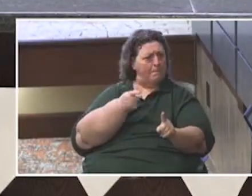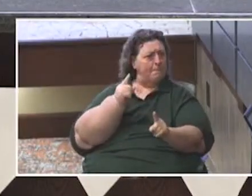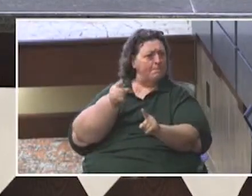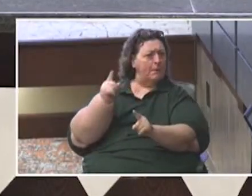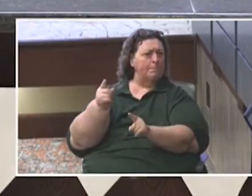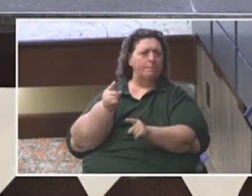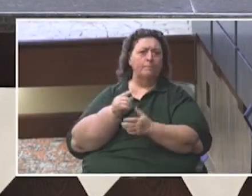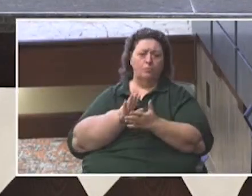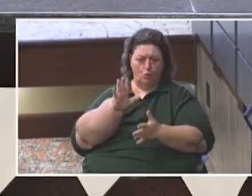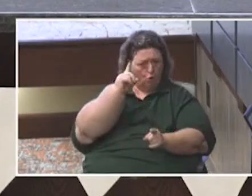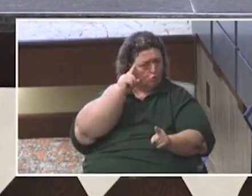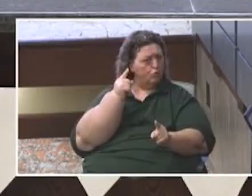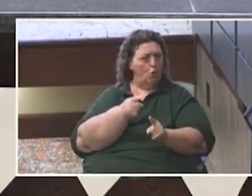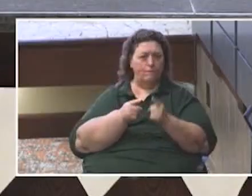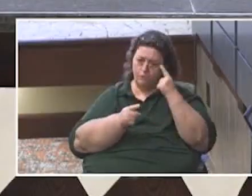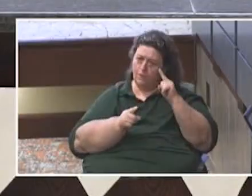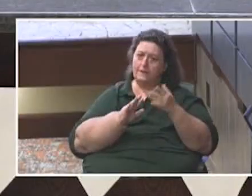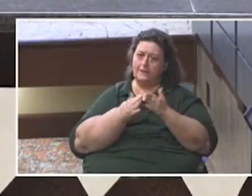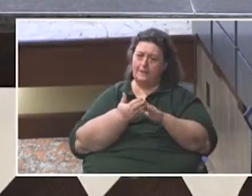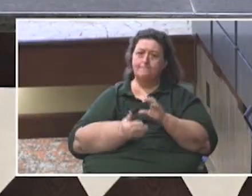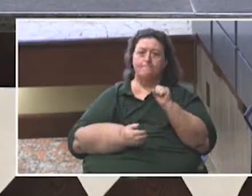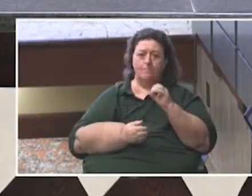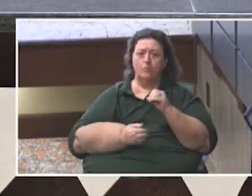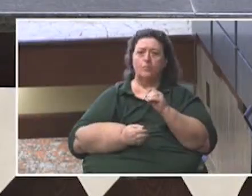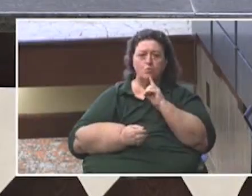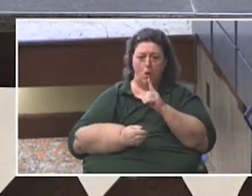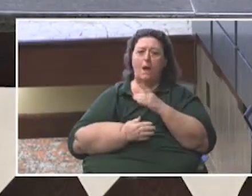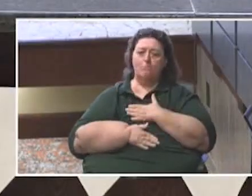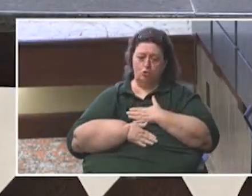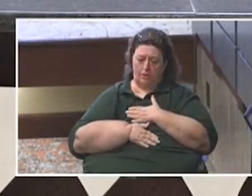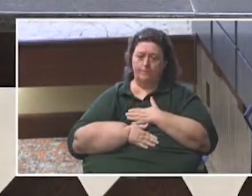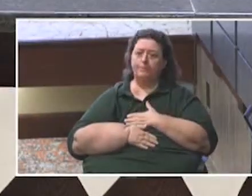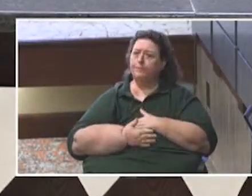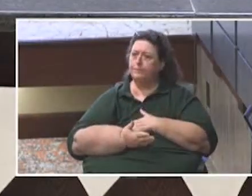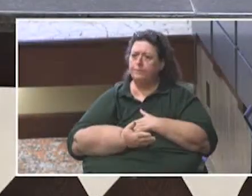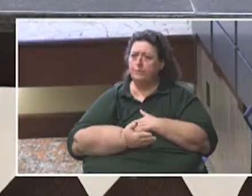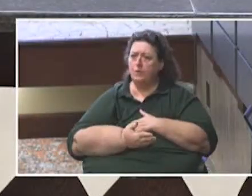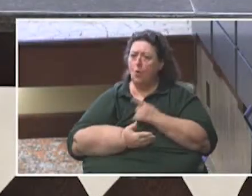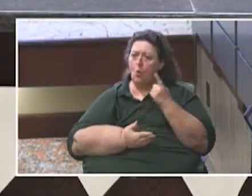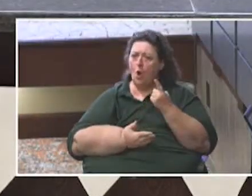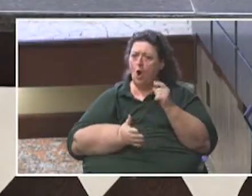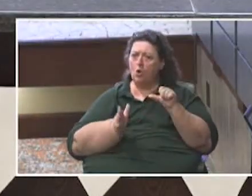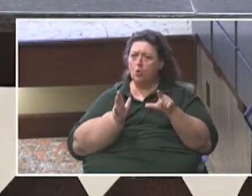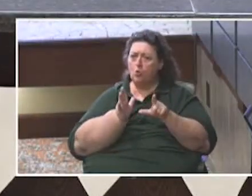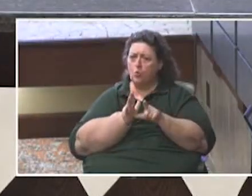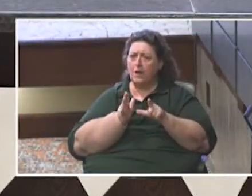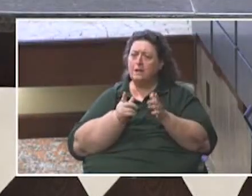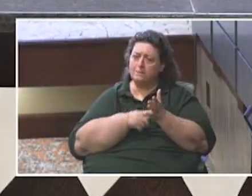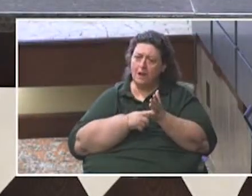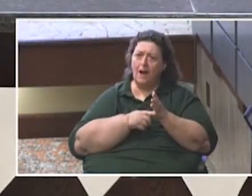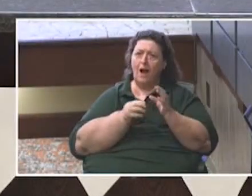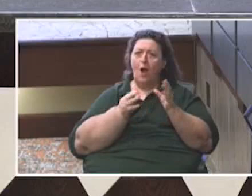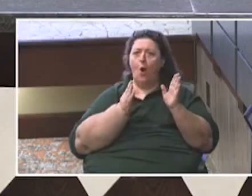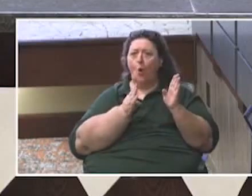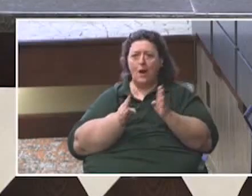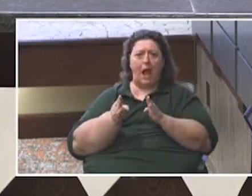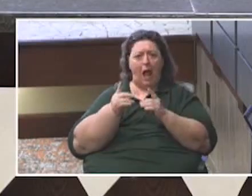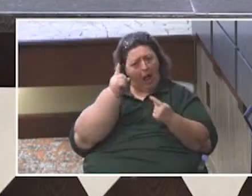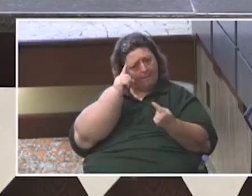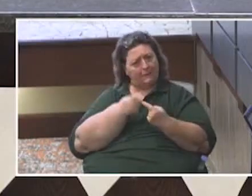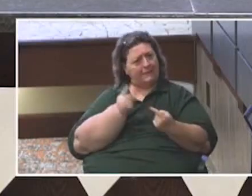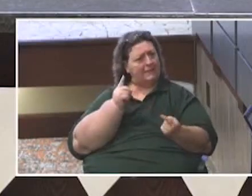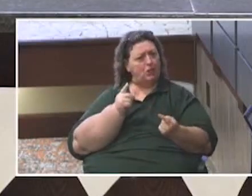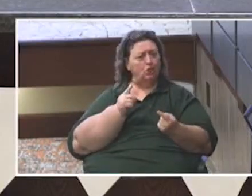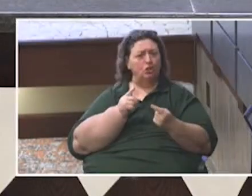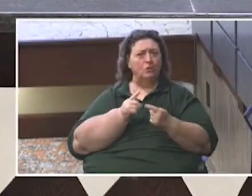of objectives for the city. So again, I appreciate it. One question, sometimes there's like organized opposition. I didn't see any of